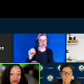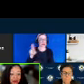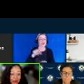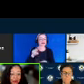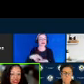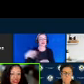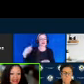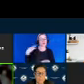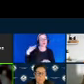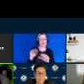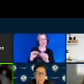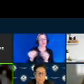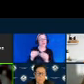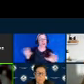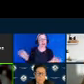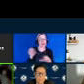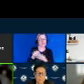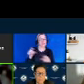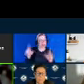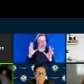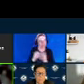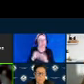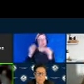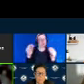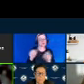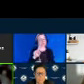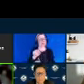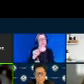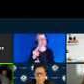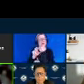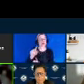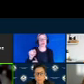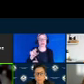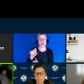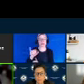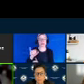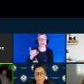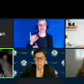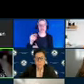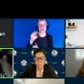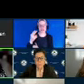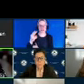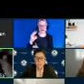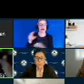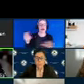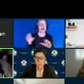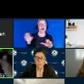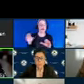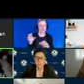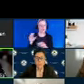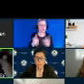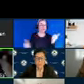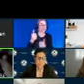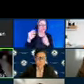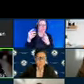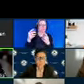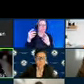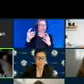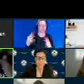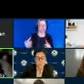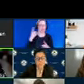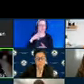the National Voluntary Organizations Active in Disaster. We have Cabinet Singh. He's the Active Executive Director for the Sikh American Legal Defense